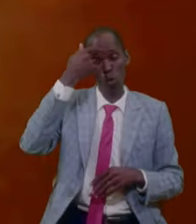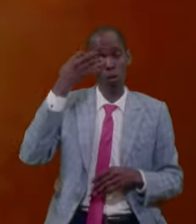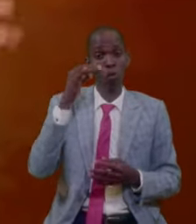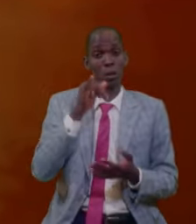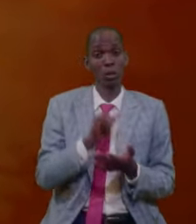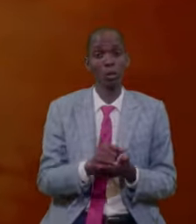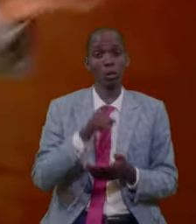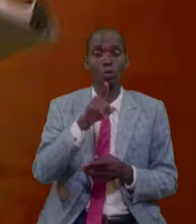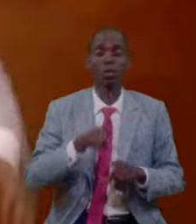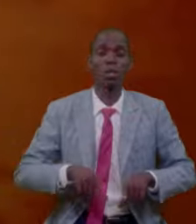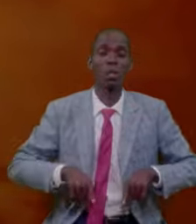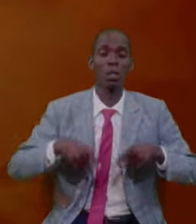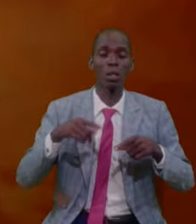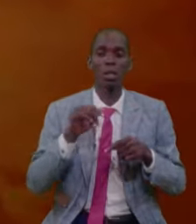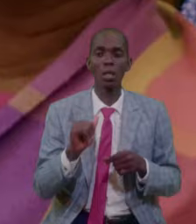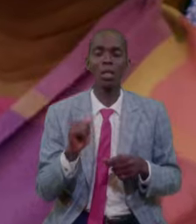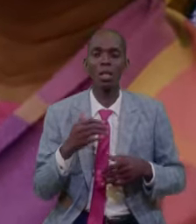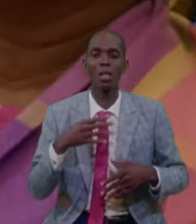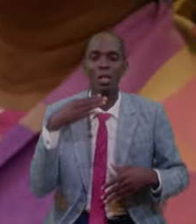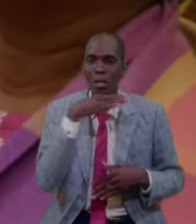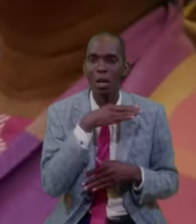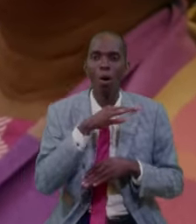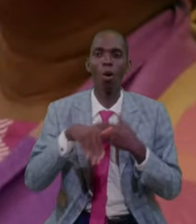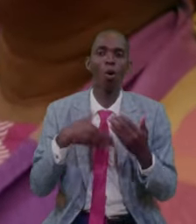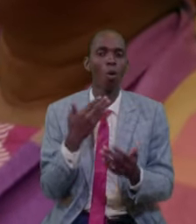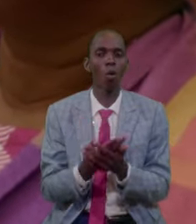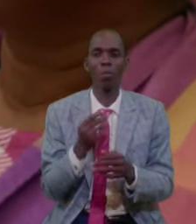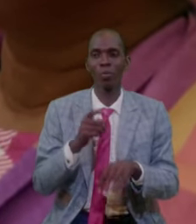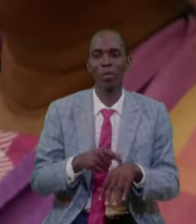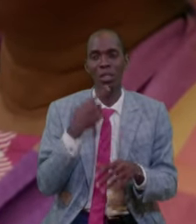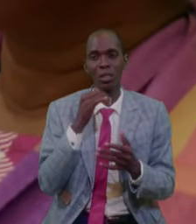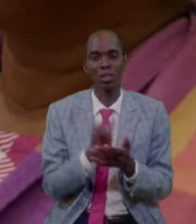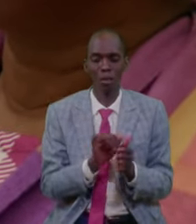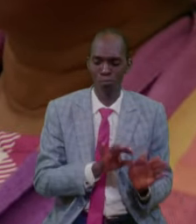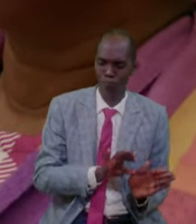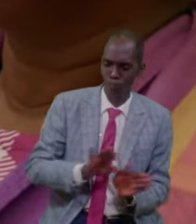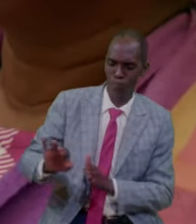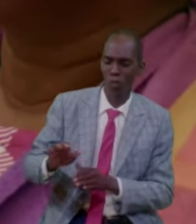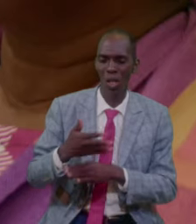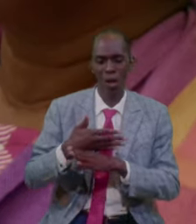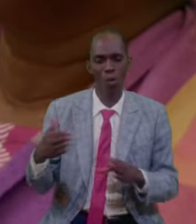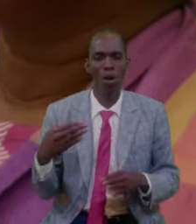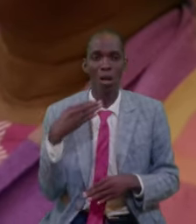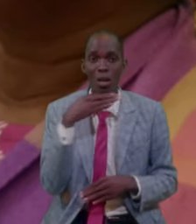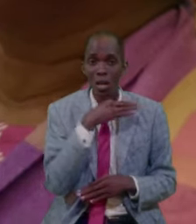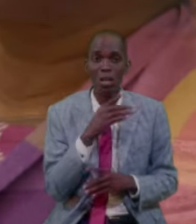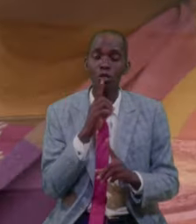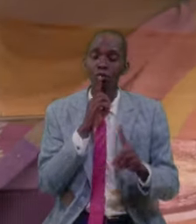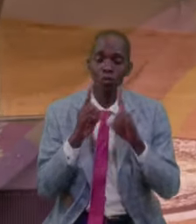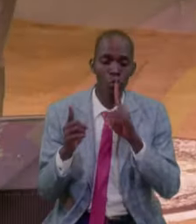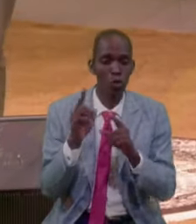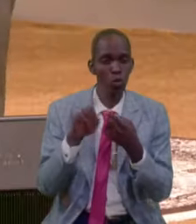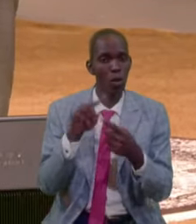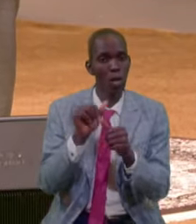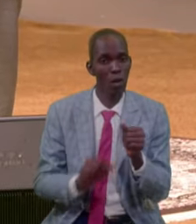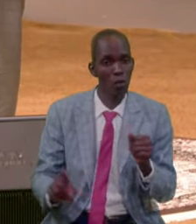a lie all your life. It says, wherefore, putting away lying, speak every